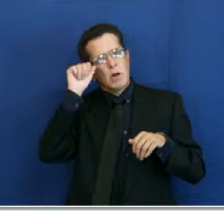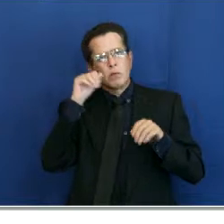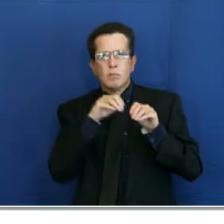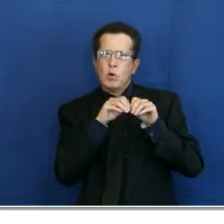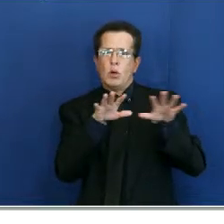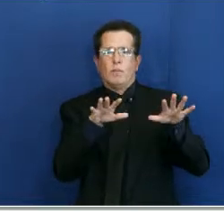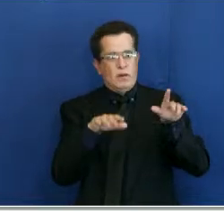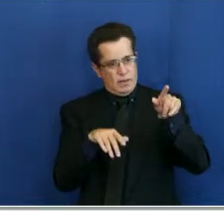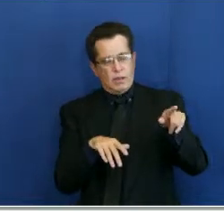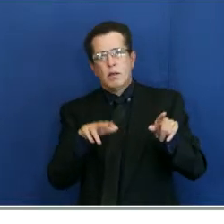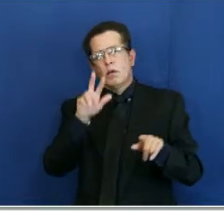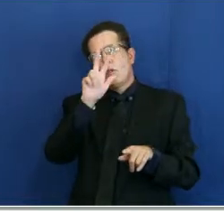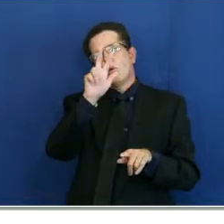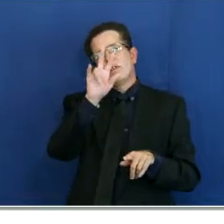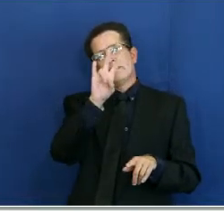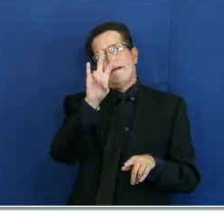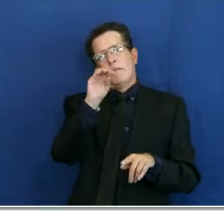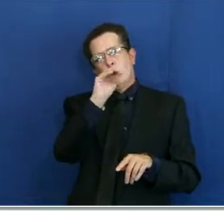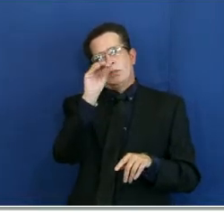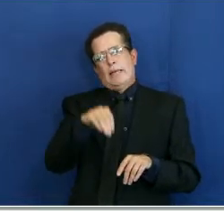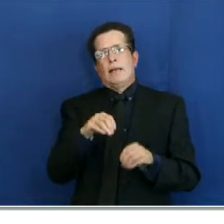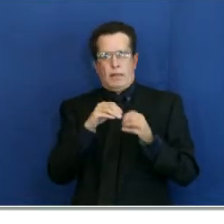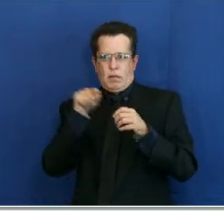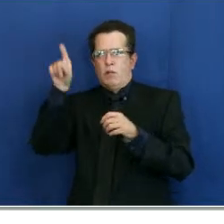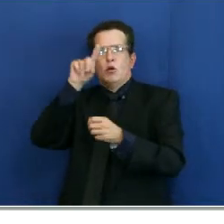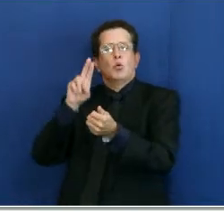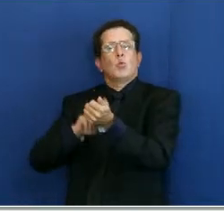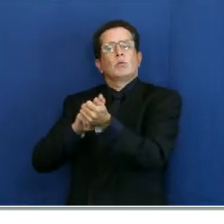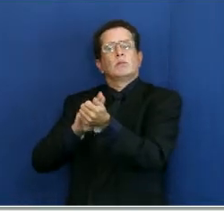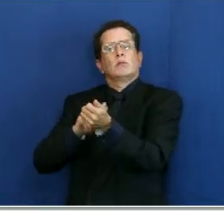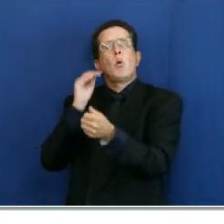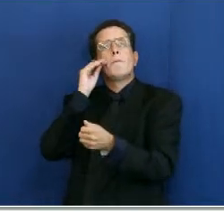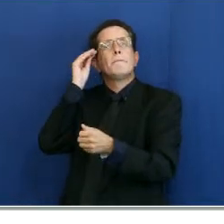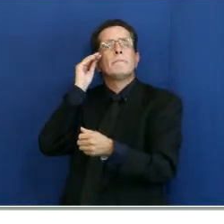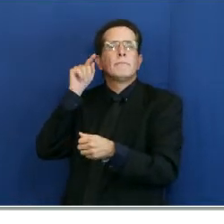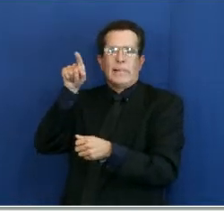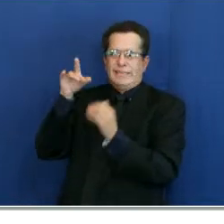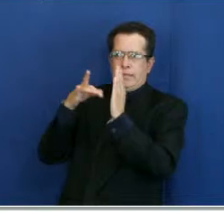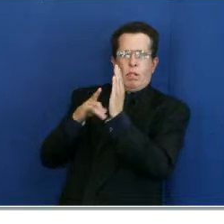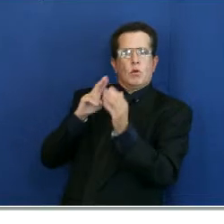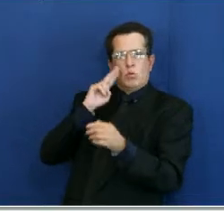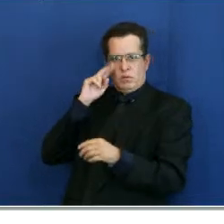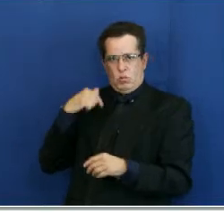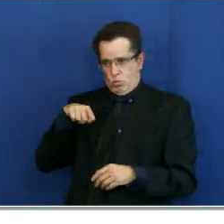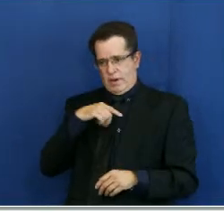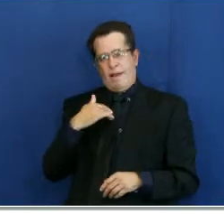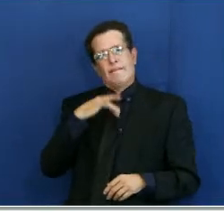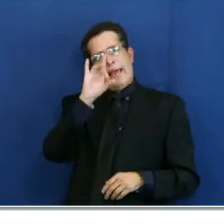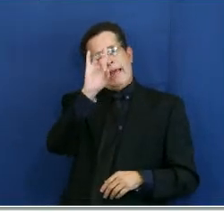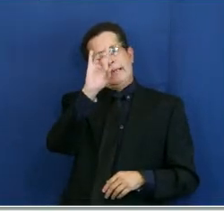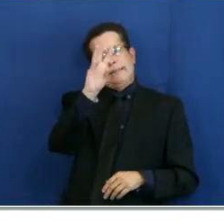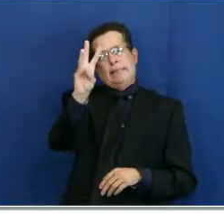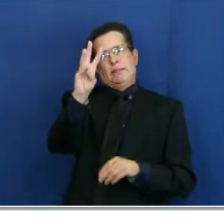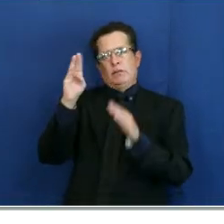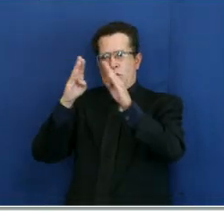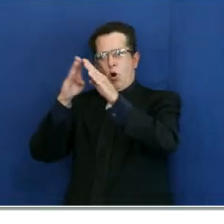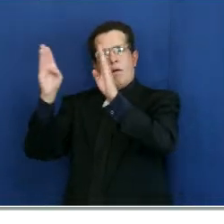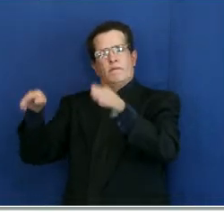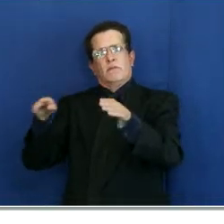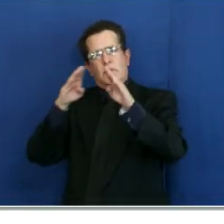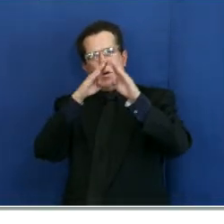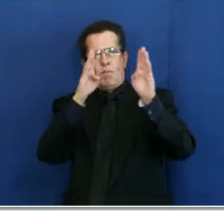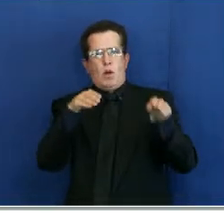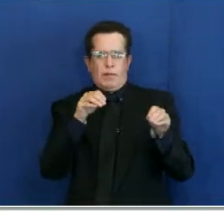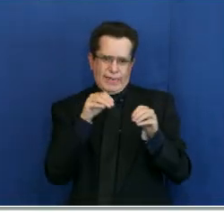or 37%, are in our skilled nursing facilities. And as a reminder, we have 86 skilled nursing facilities in San